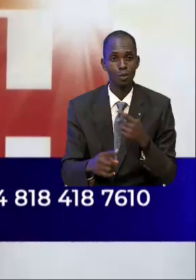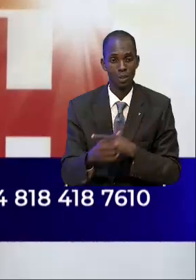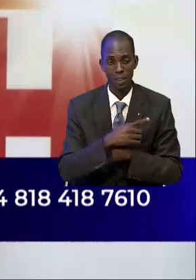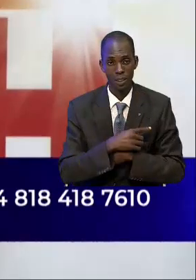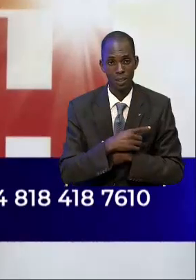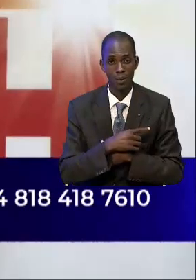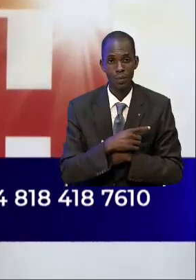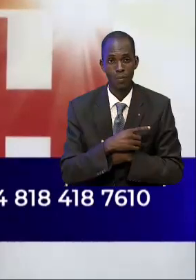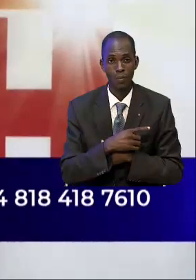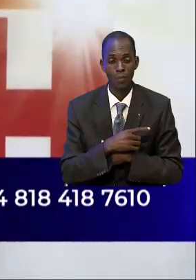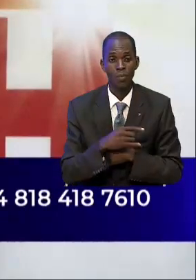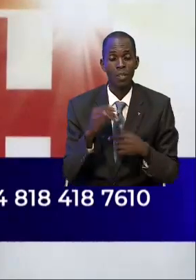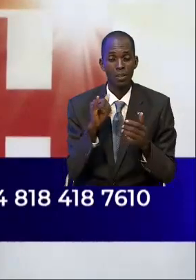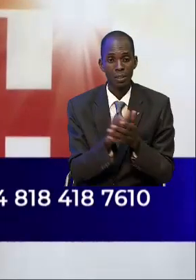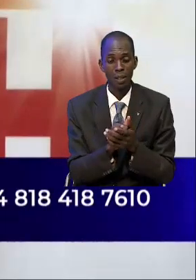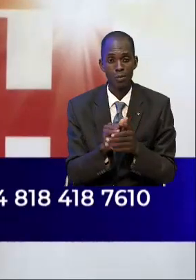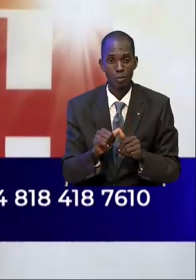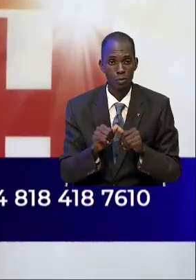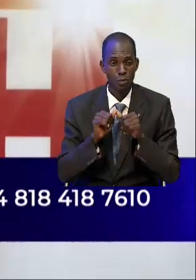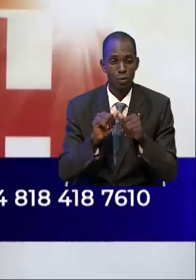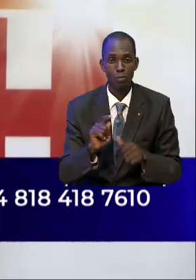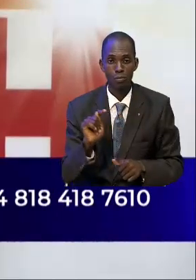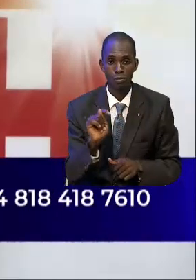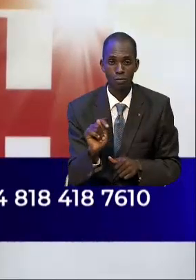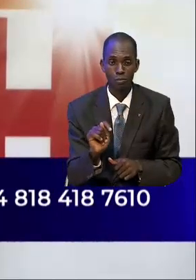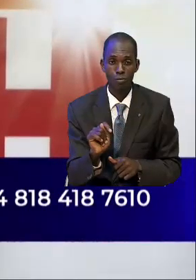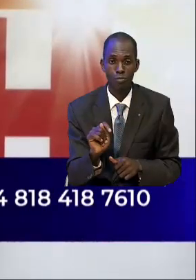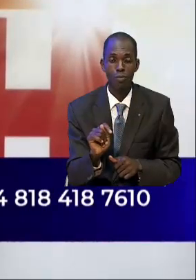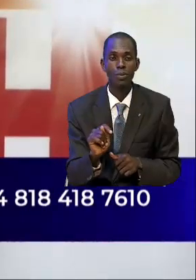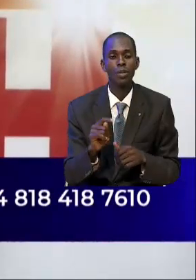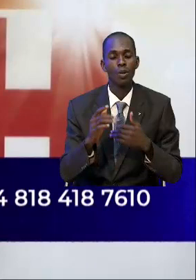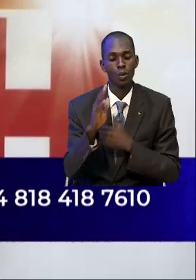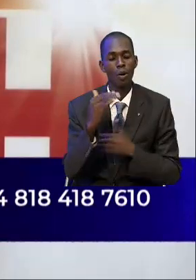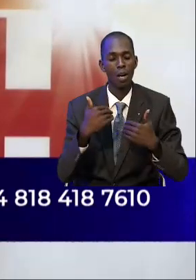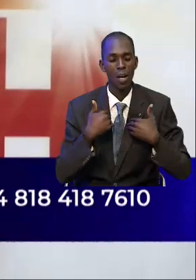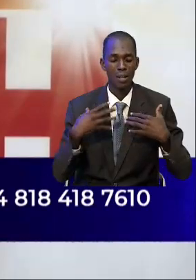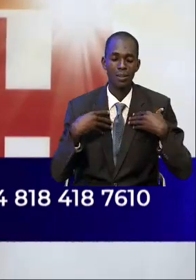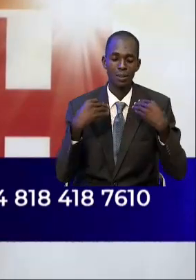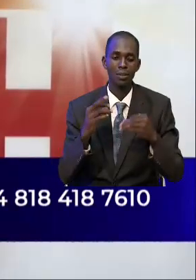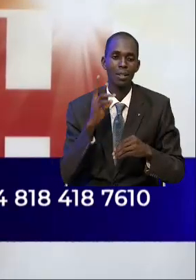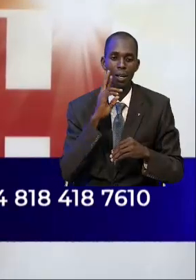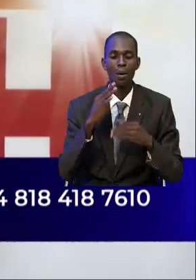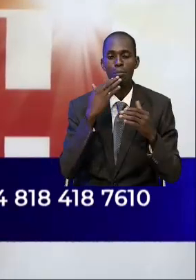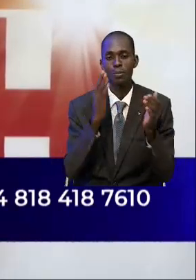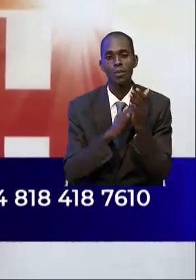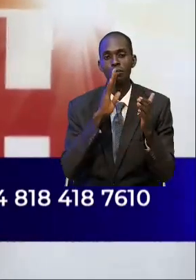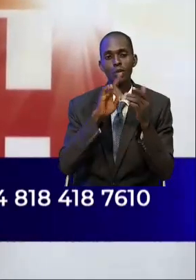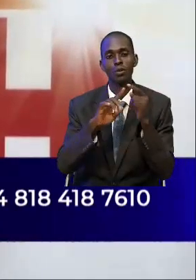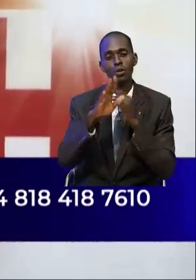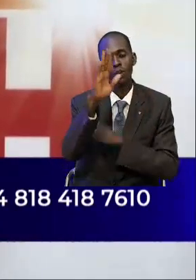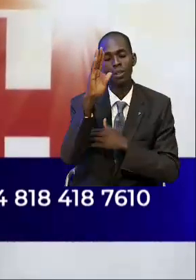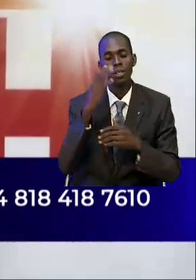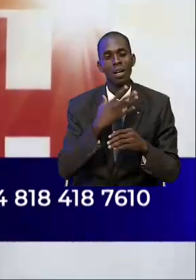answered my prayer. And again, today, that frequent urine, God